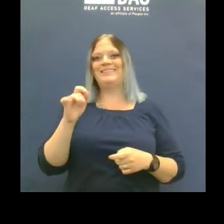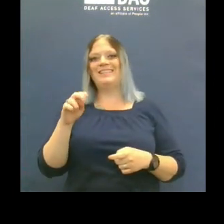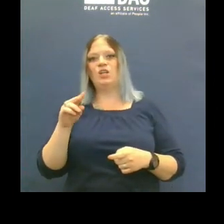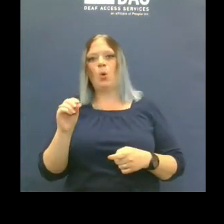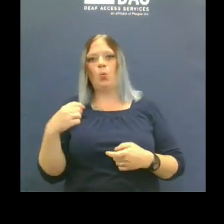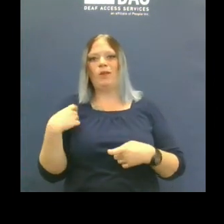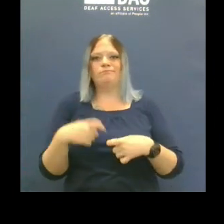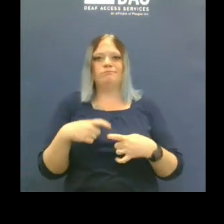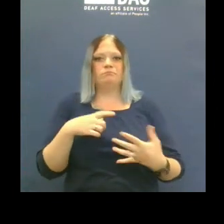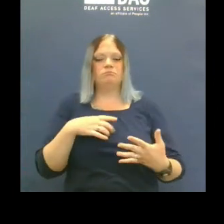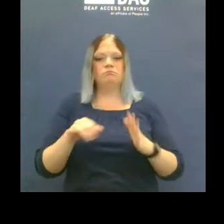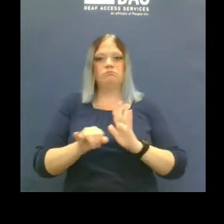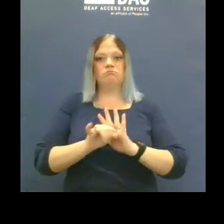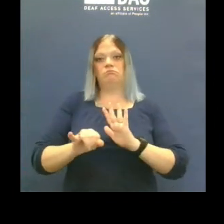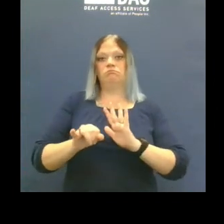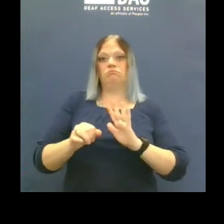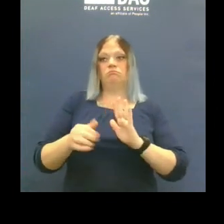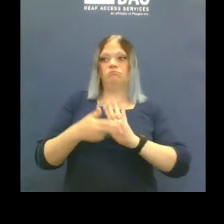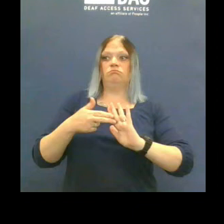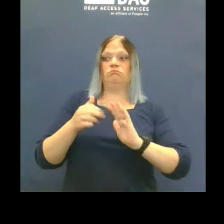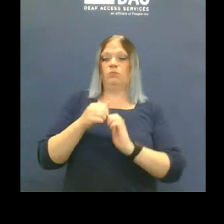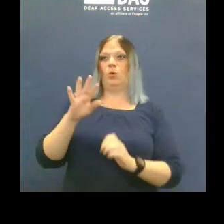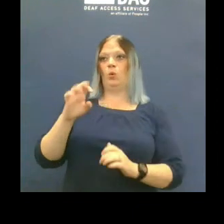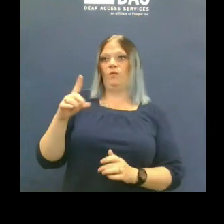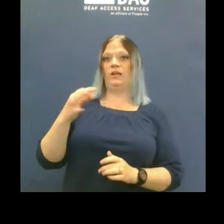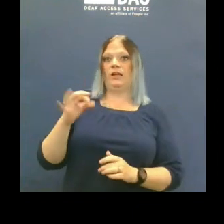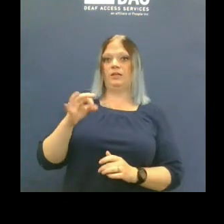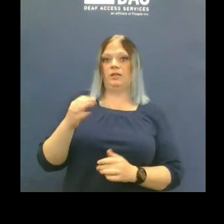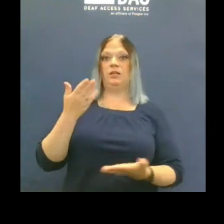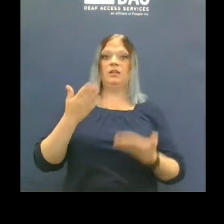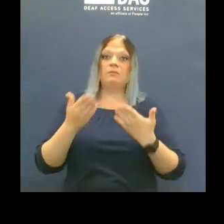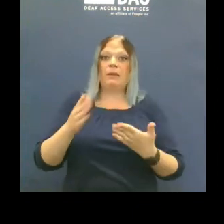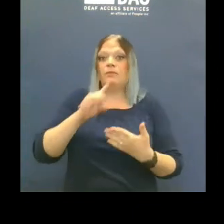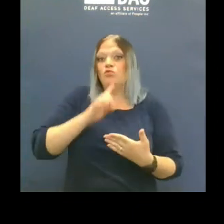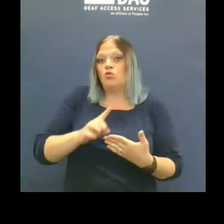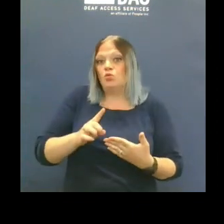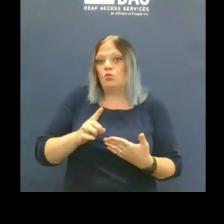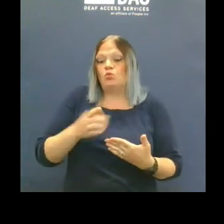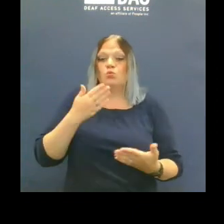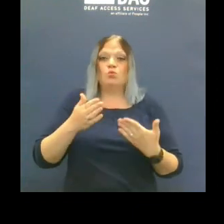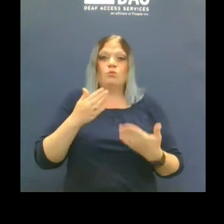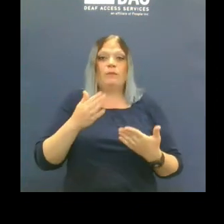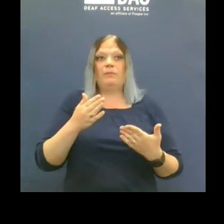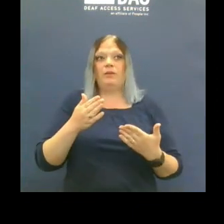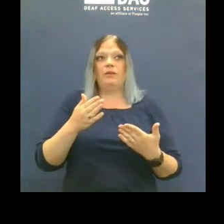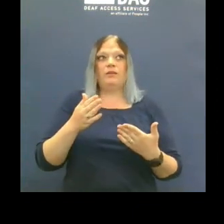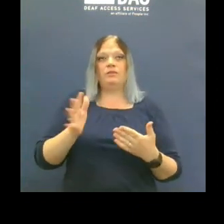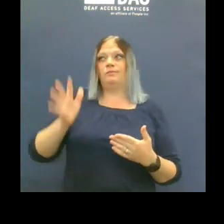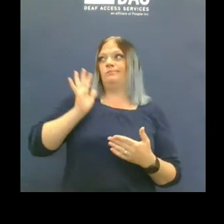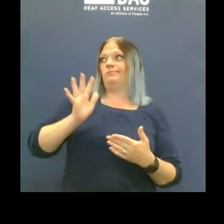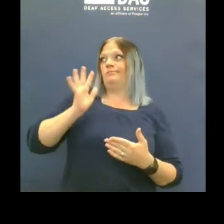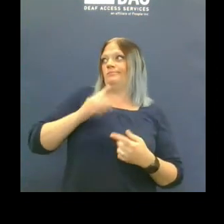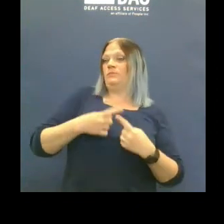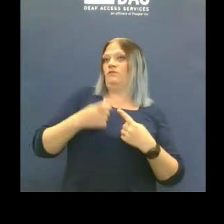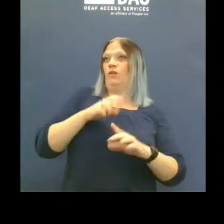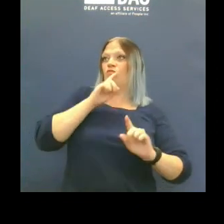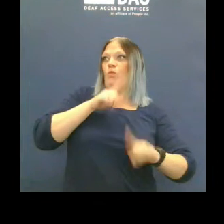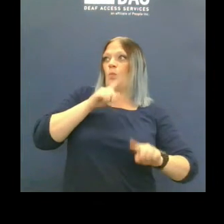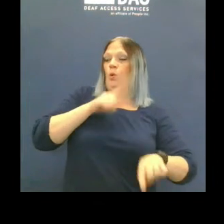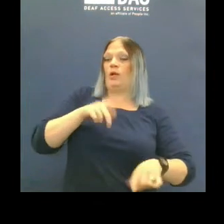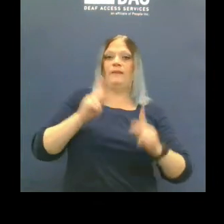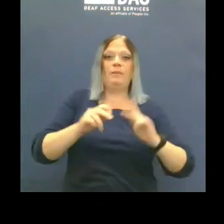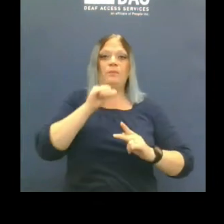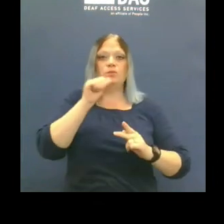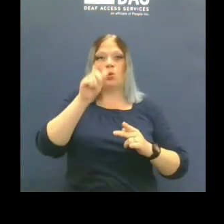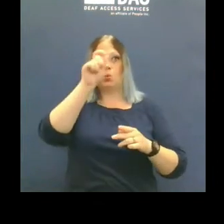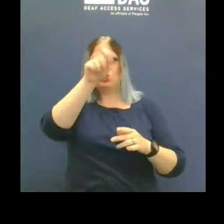are affected, have been identified with COVID-19. That may be true. Again, that might be an artifact of reporting that, people might not be checking